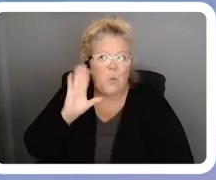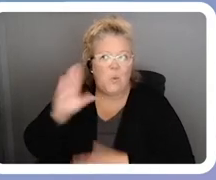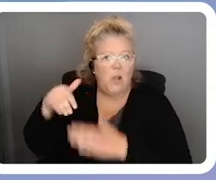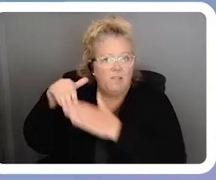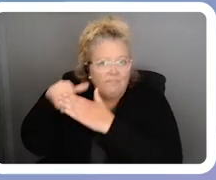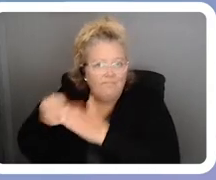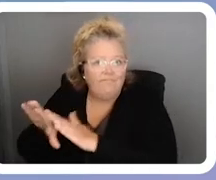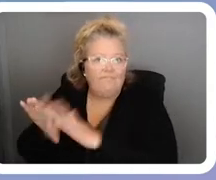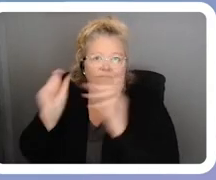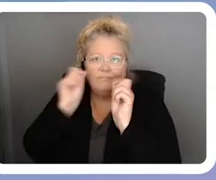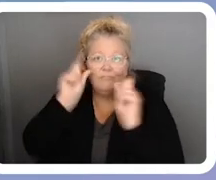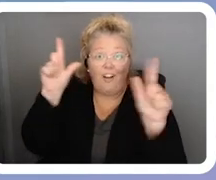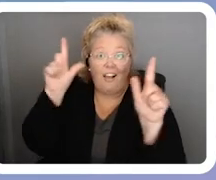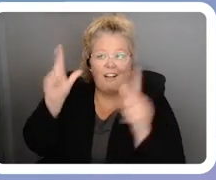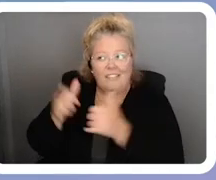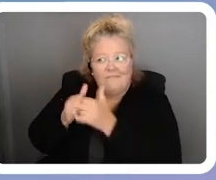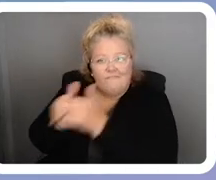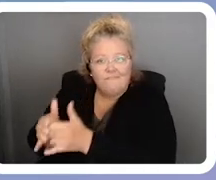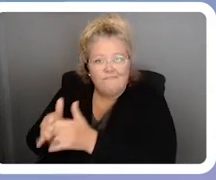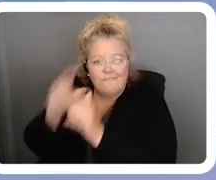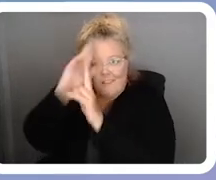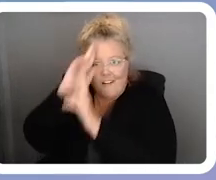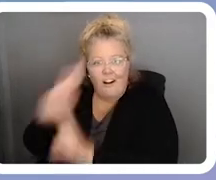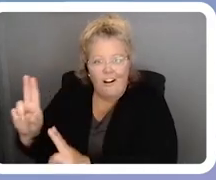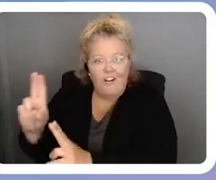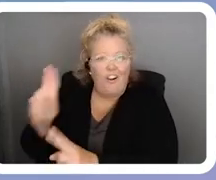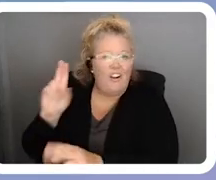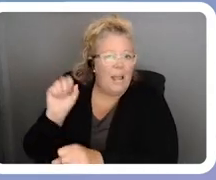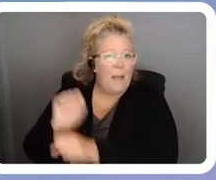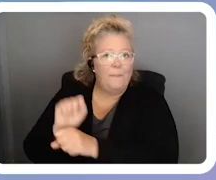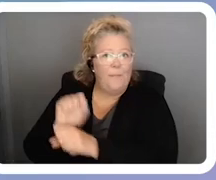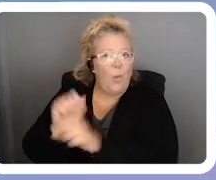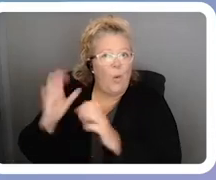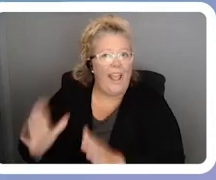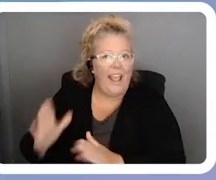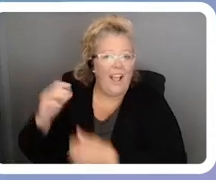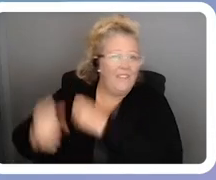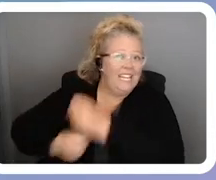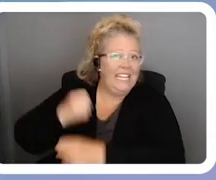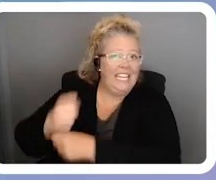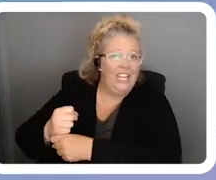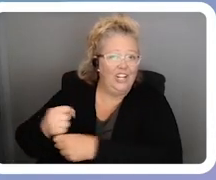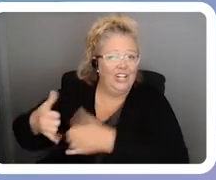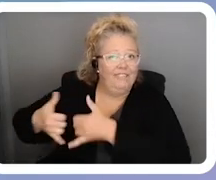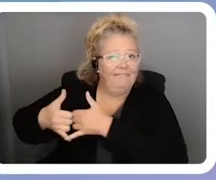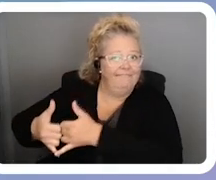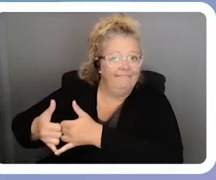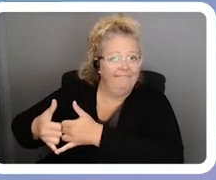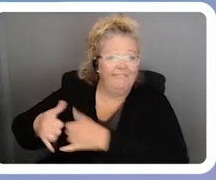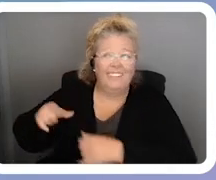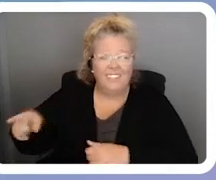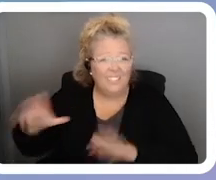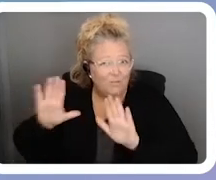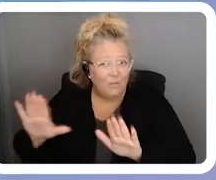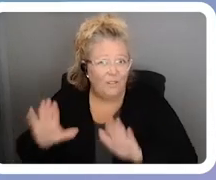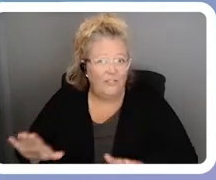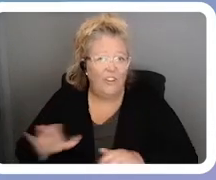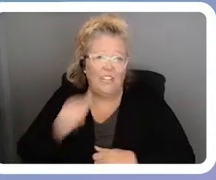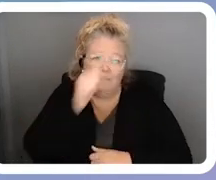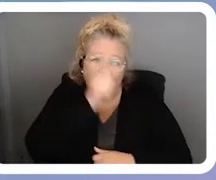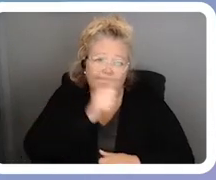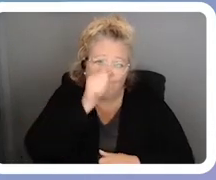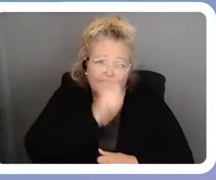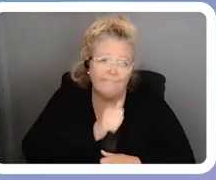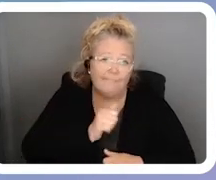Buddies International Jobs Employee of the Year. Justin has been an incredible participant for us this year, surviving